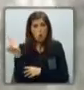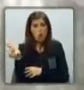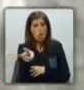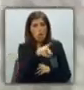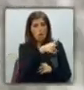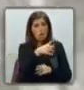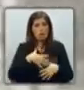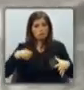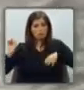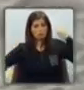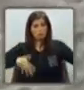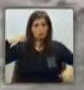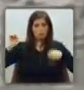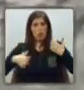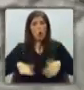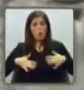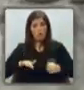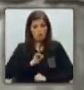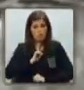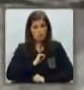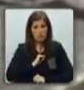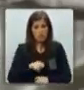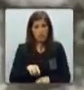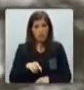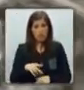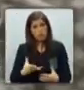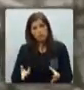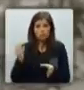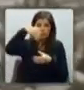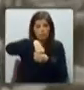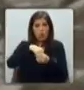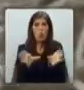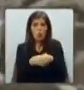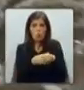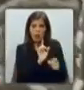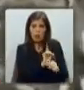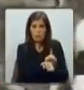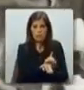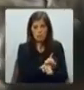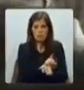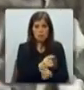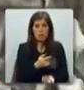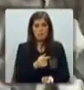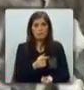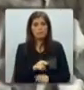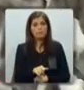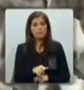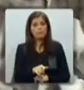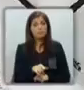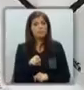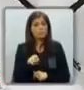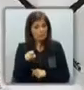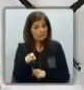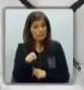nobody looked me, out my 3 clothes and in this group, mixed up with them. Leon esteve